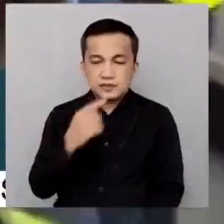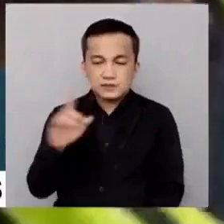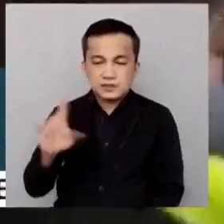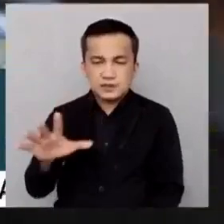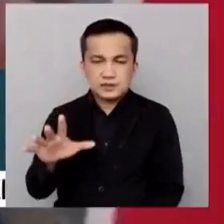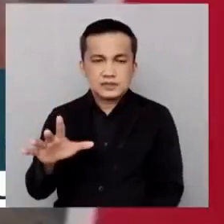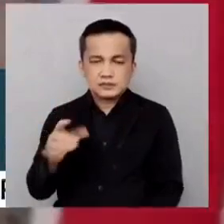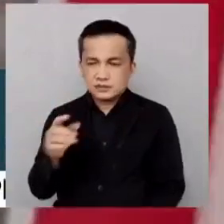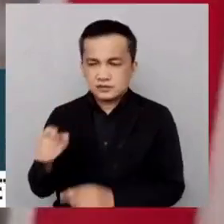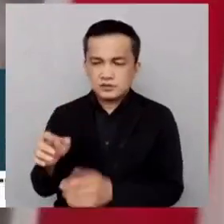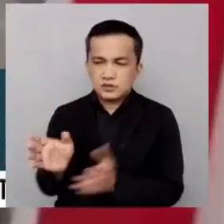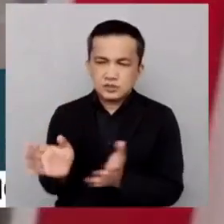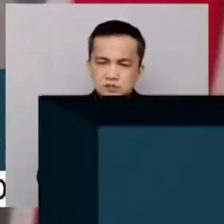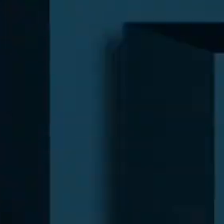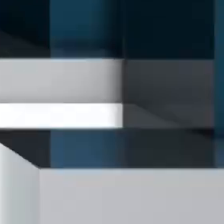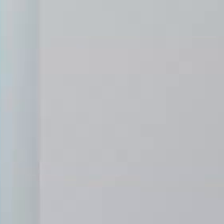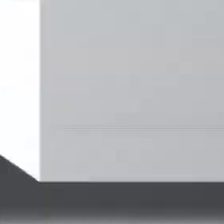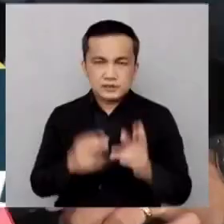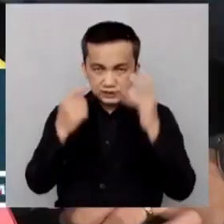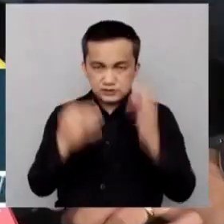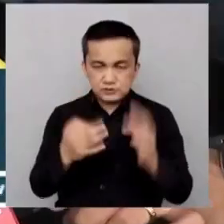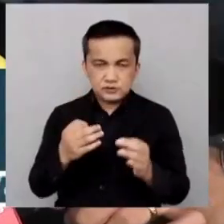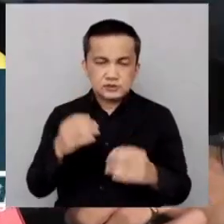the court's decision.